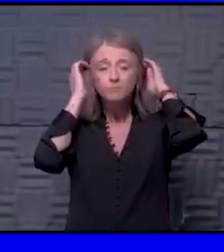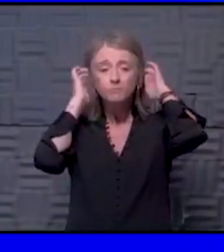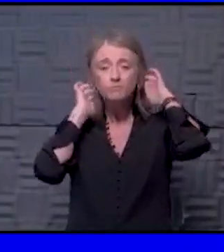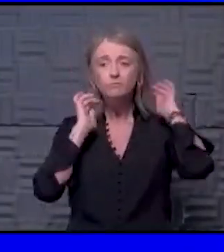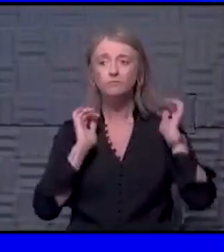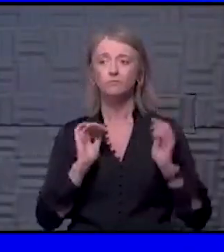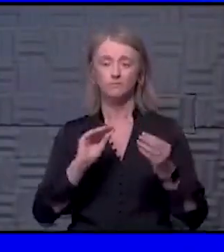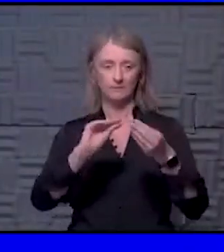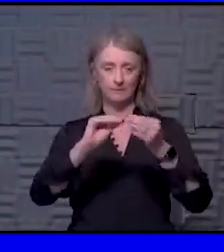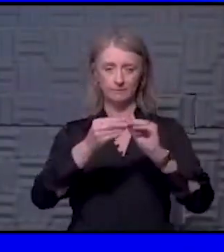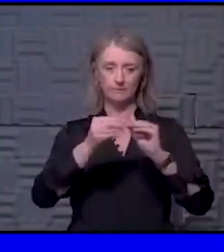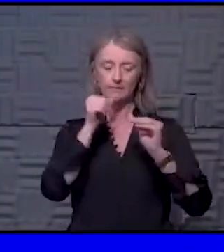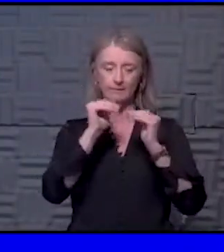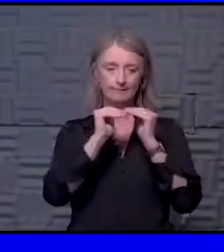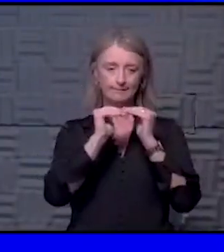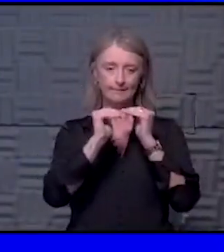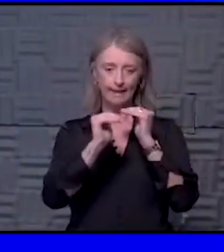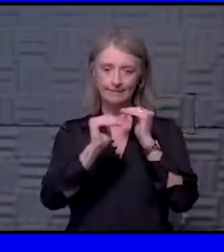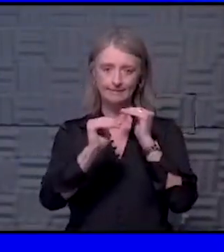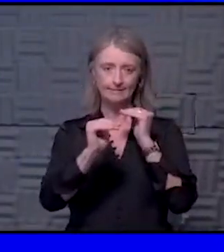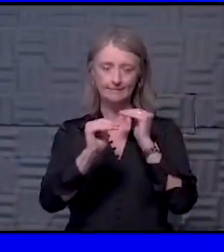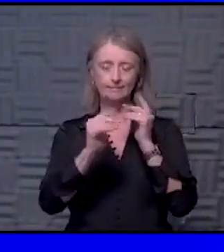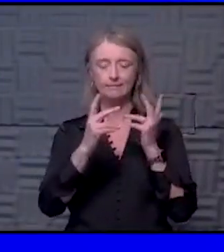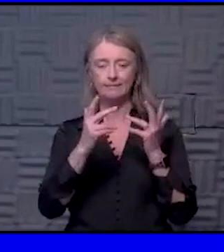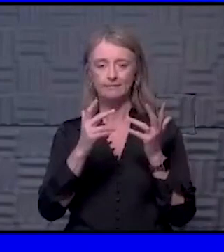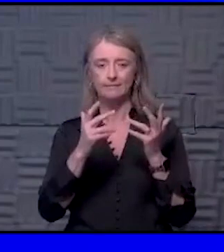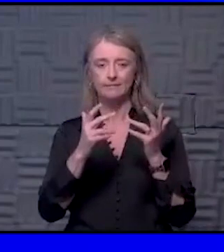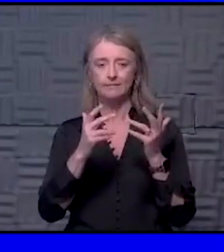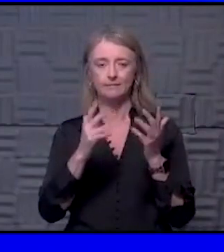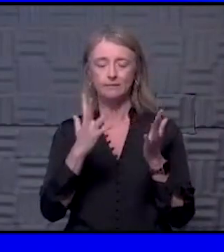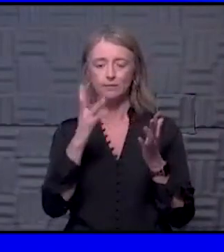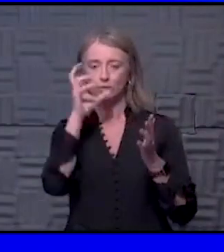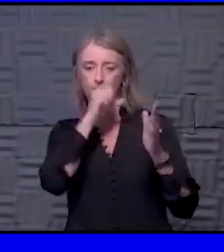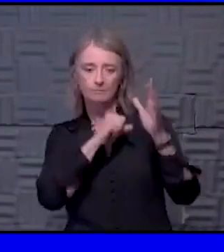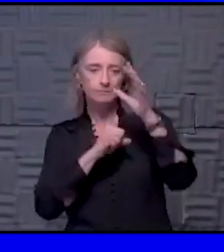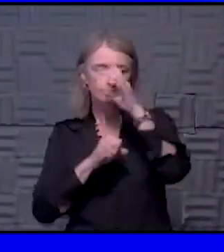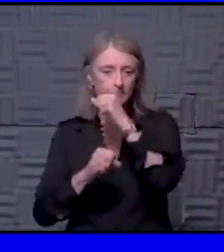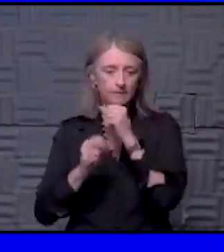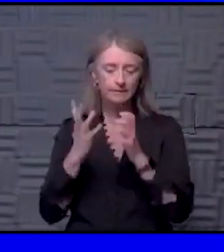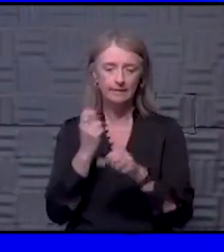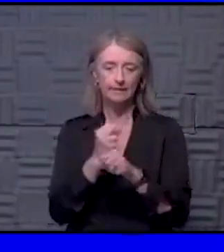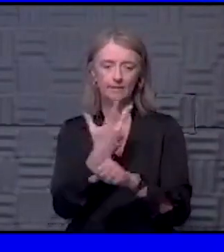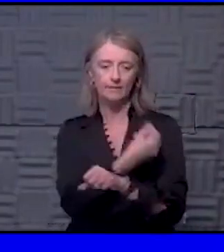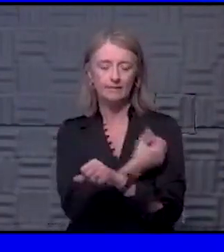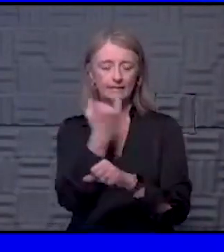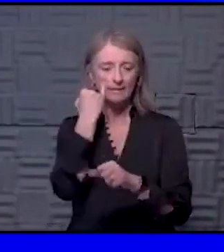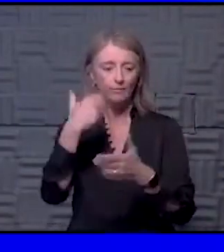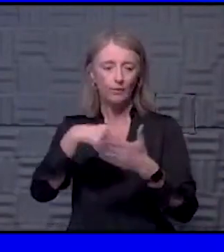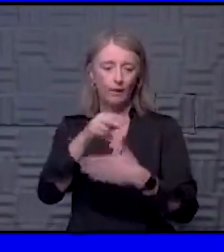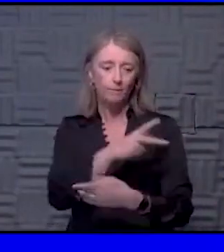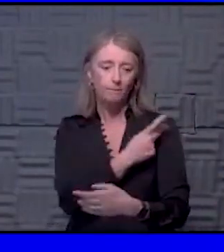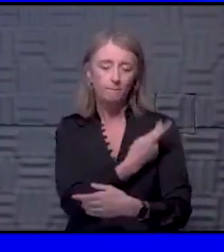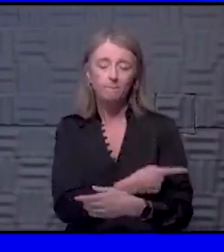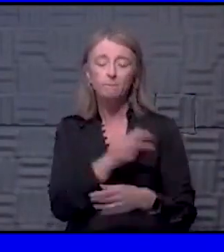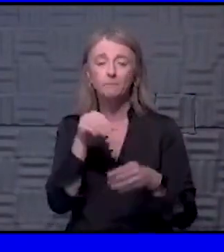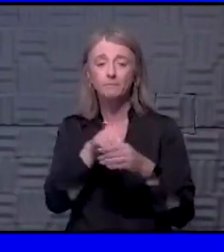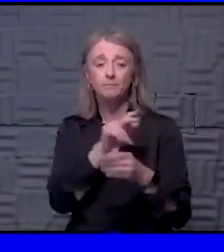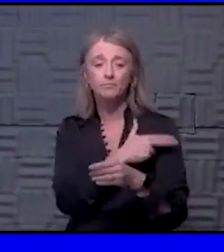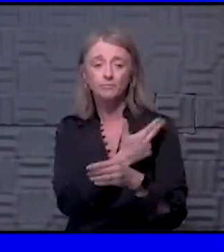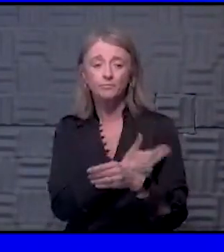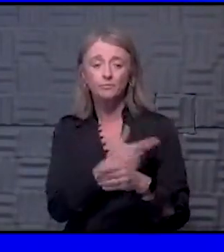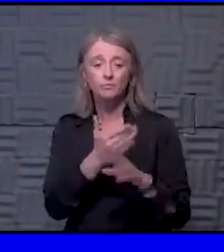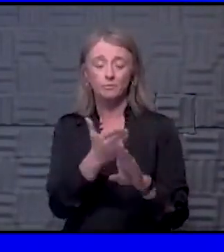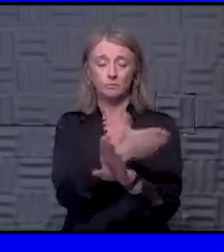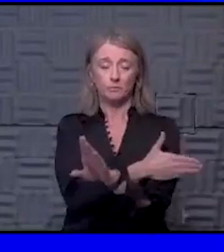censuses are not static. So you do have people, and you could certainly have missed being able to get vaccinated either as an outpatient because you were in the hospital,